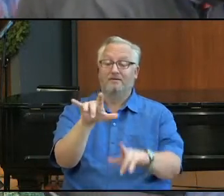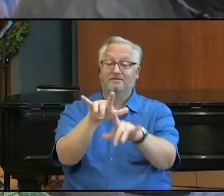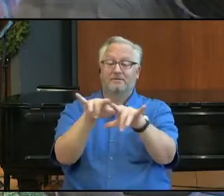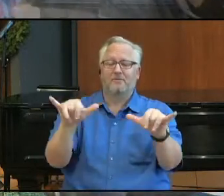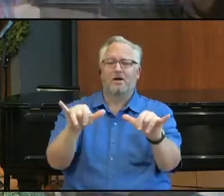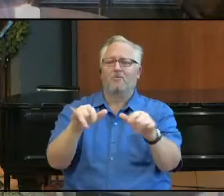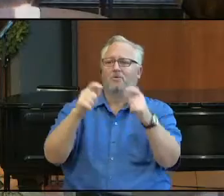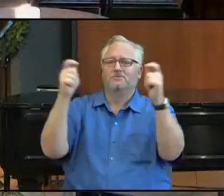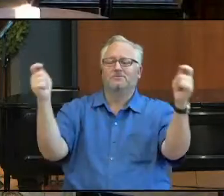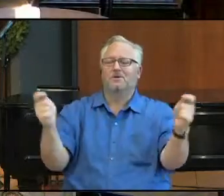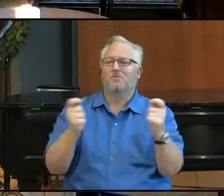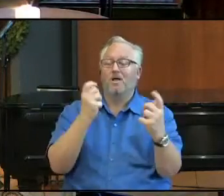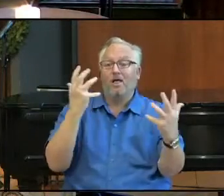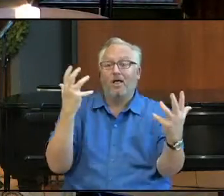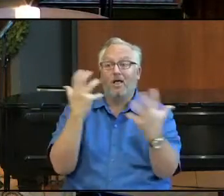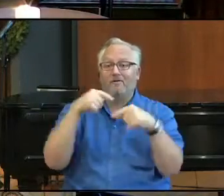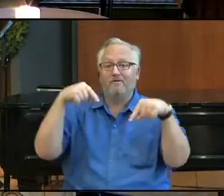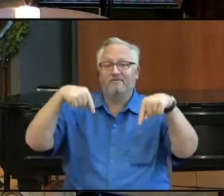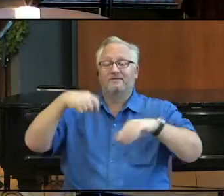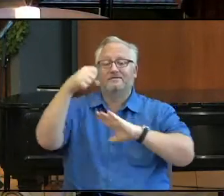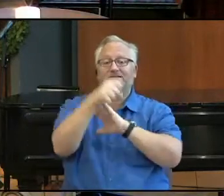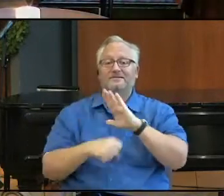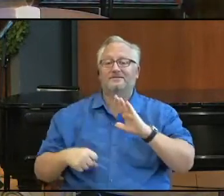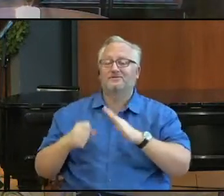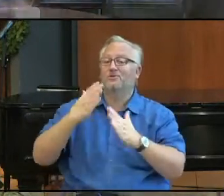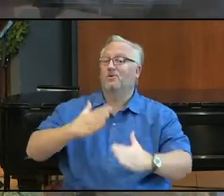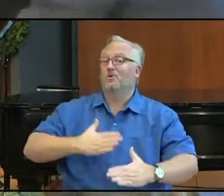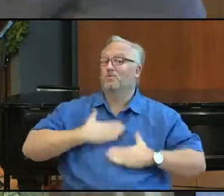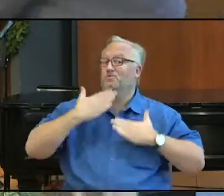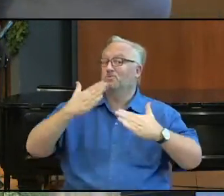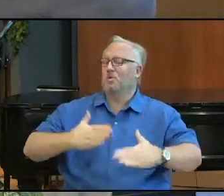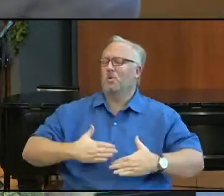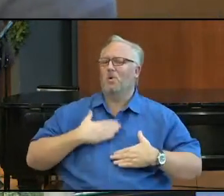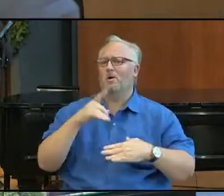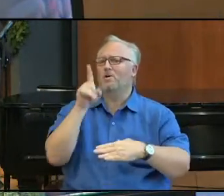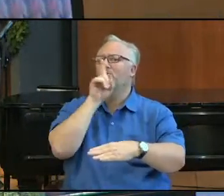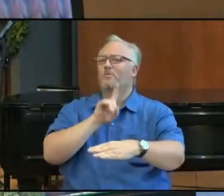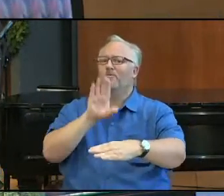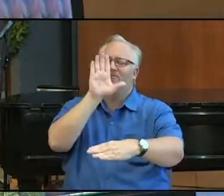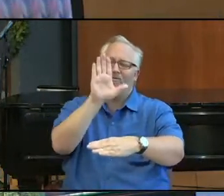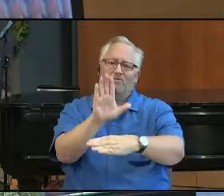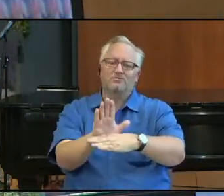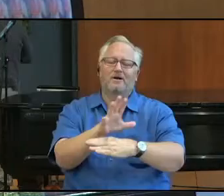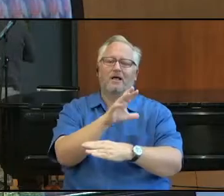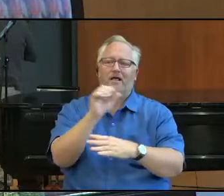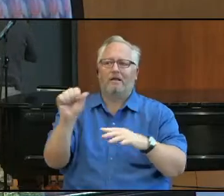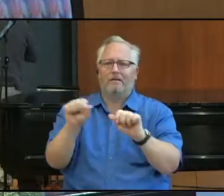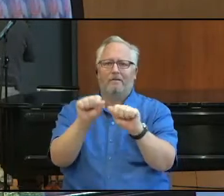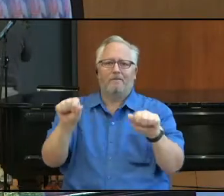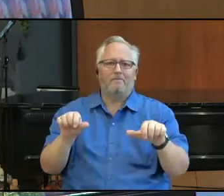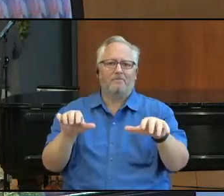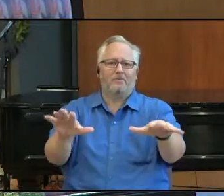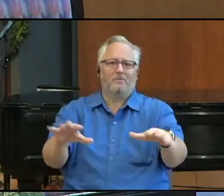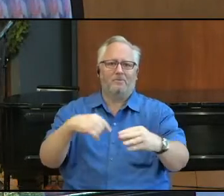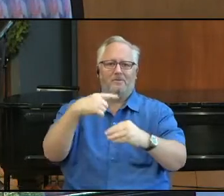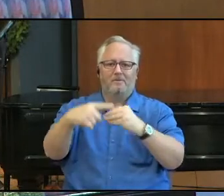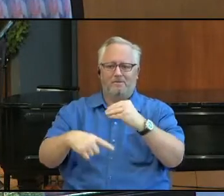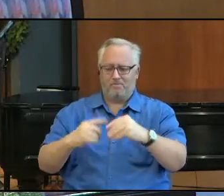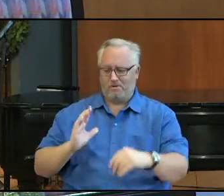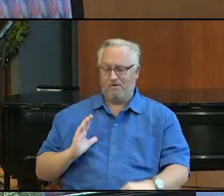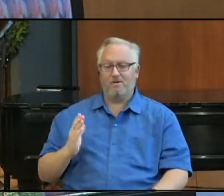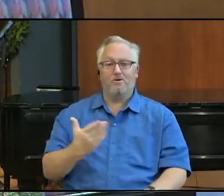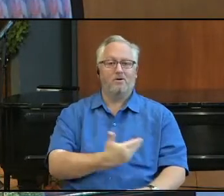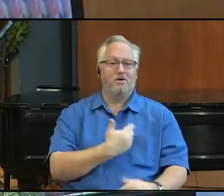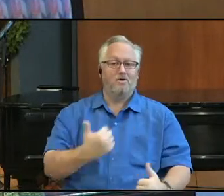season, the joy of devotion, the miracle of our lives, and